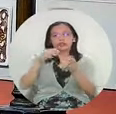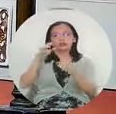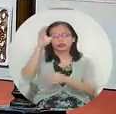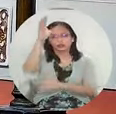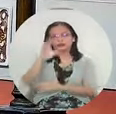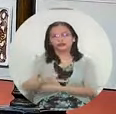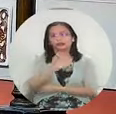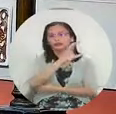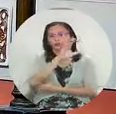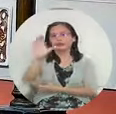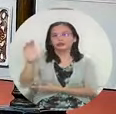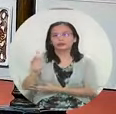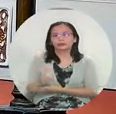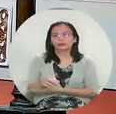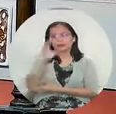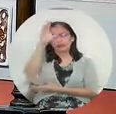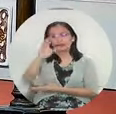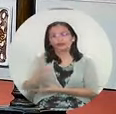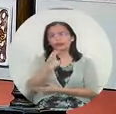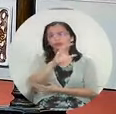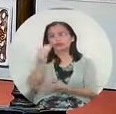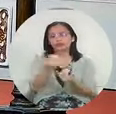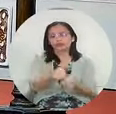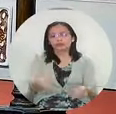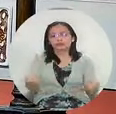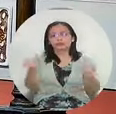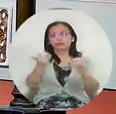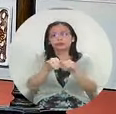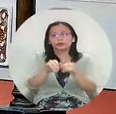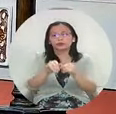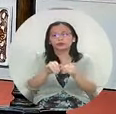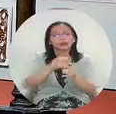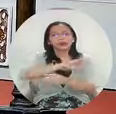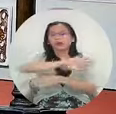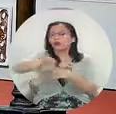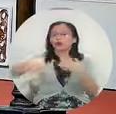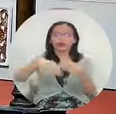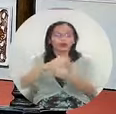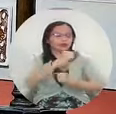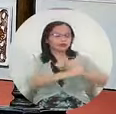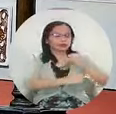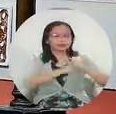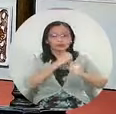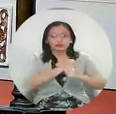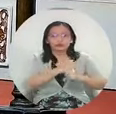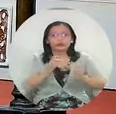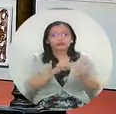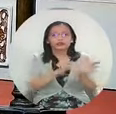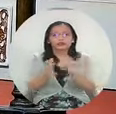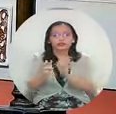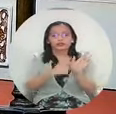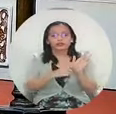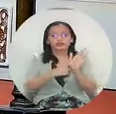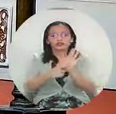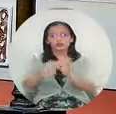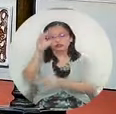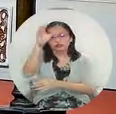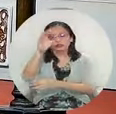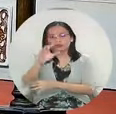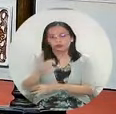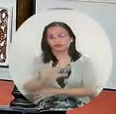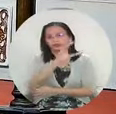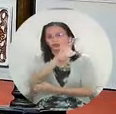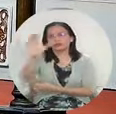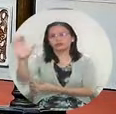the summary of what God has done for us. Amen. If and when from now on you will never see anybody else